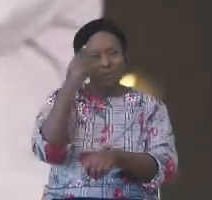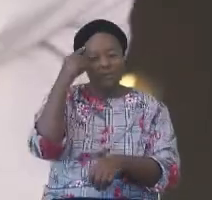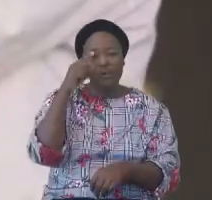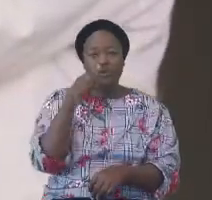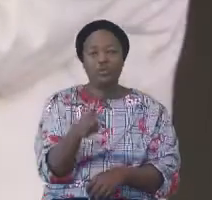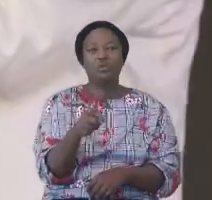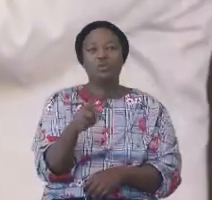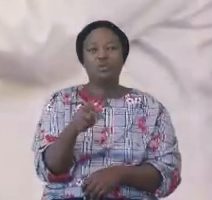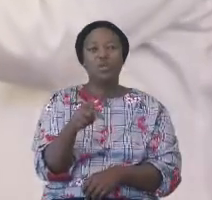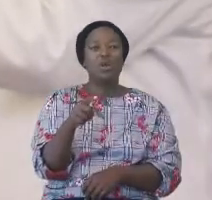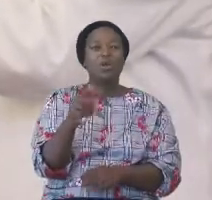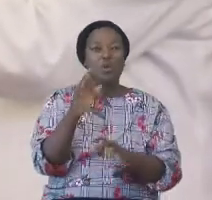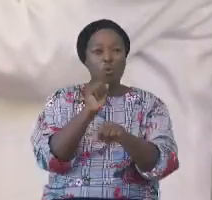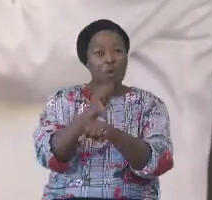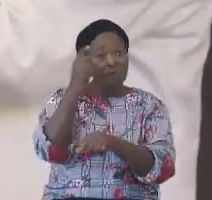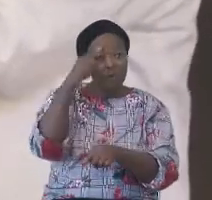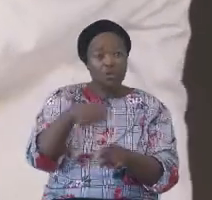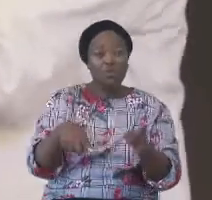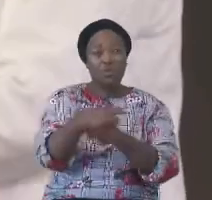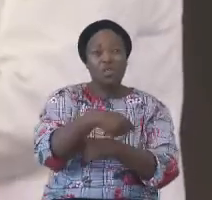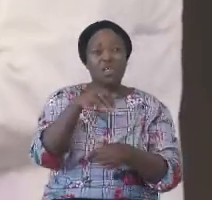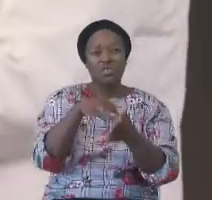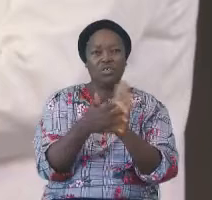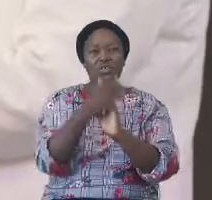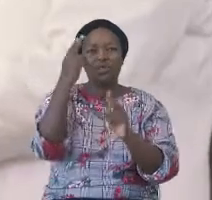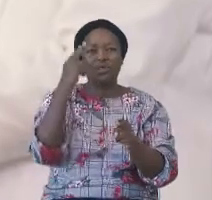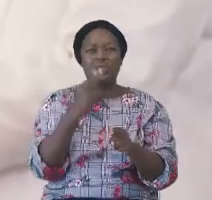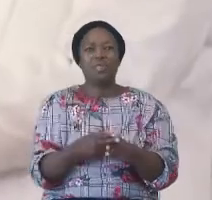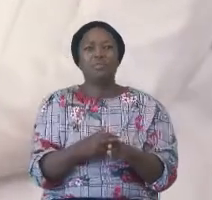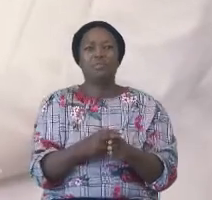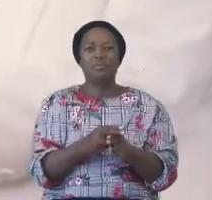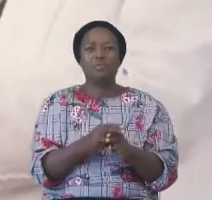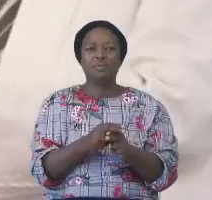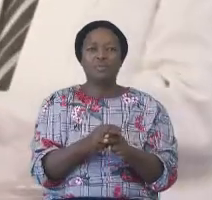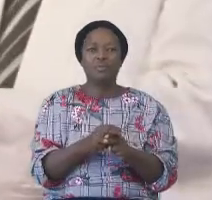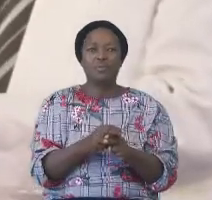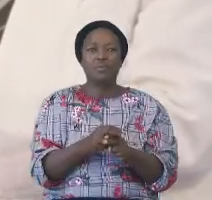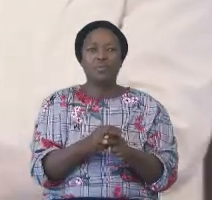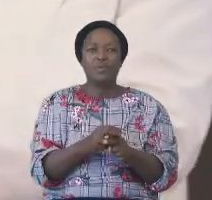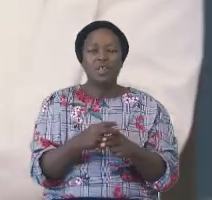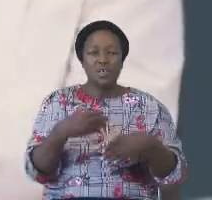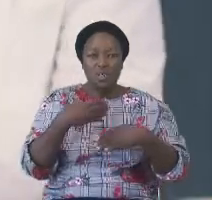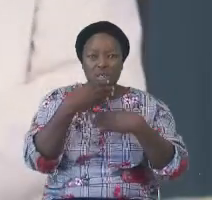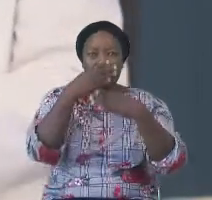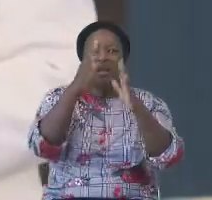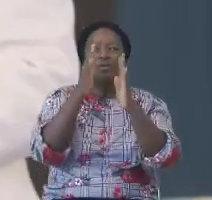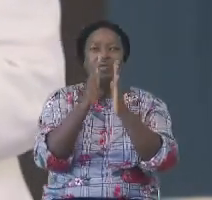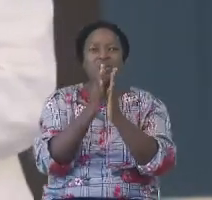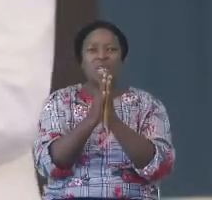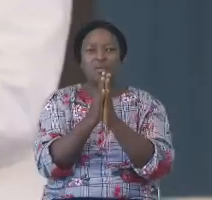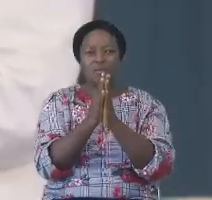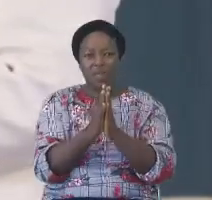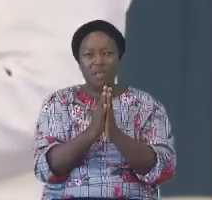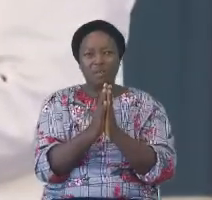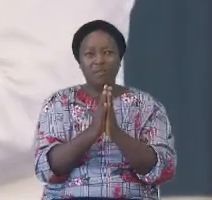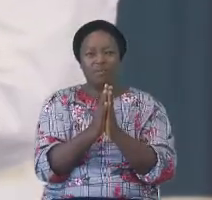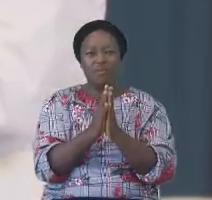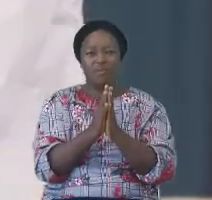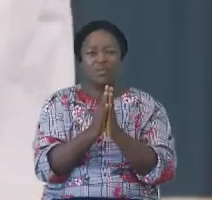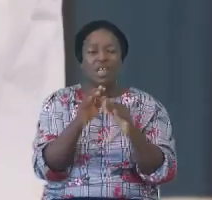of his supplication will work for you work for you today in jesus